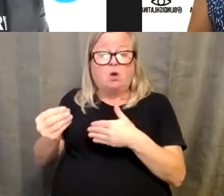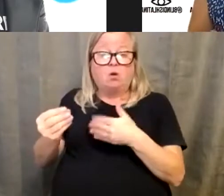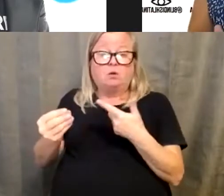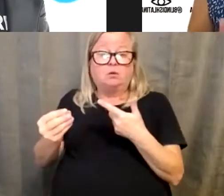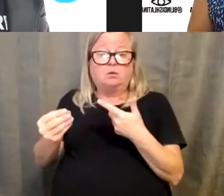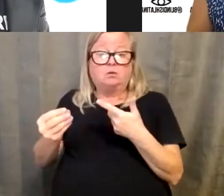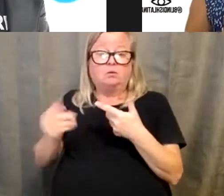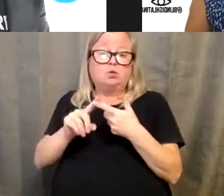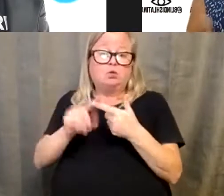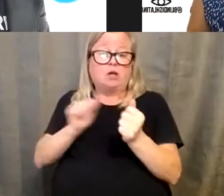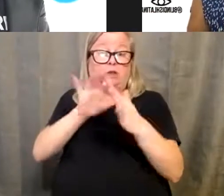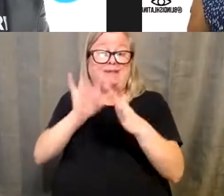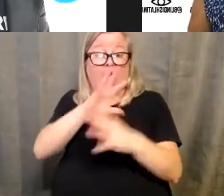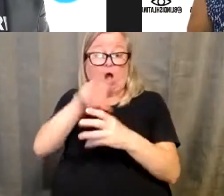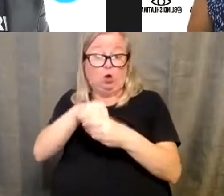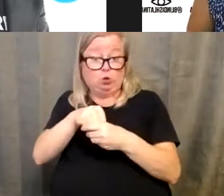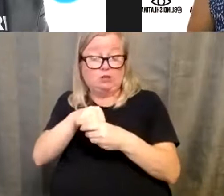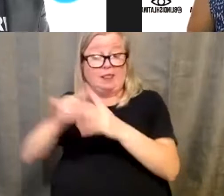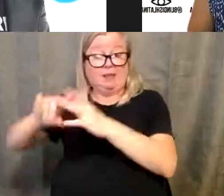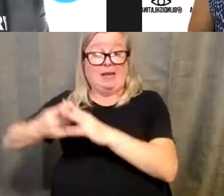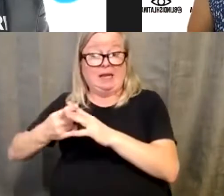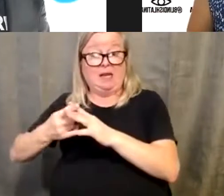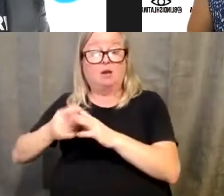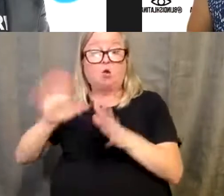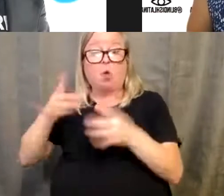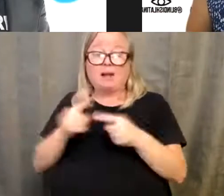beginning, you're going to have a better outcome overall.